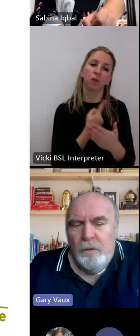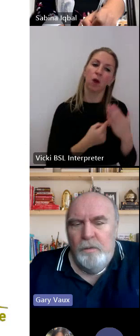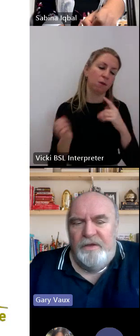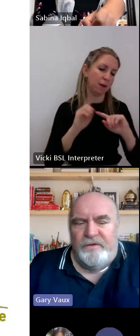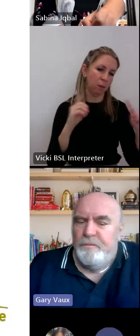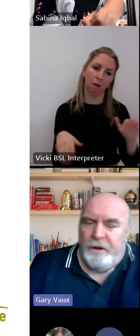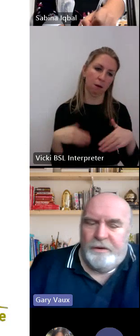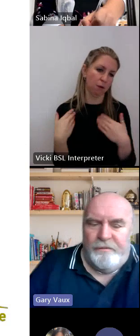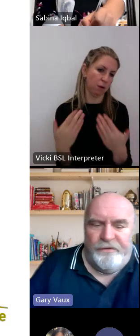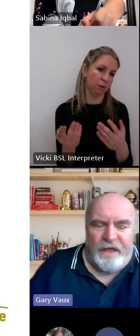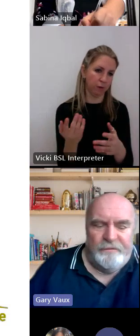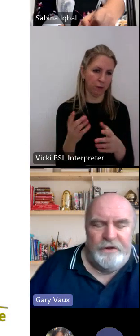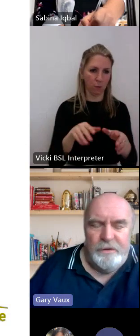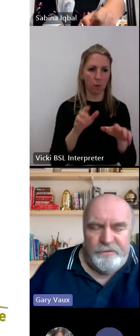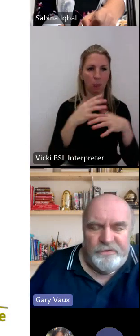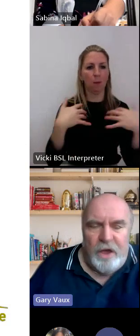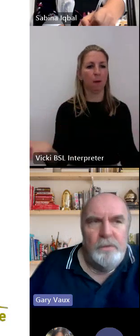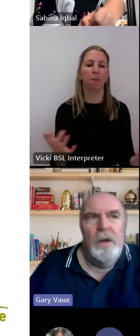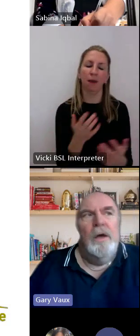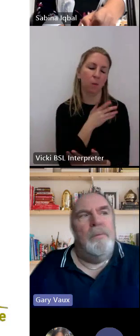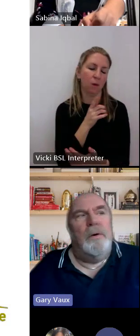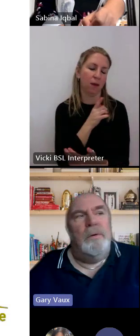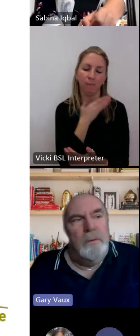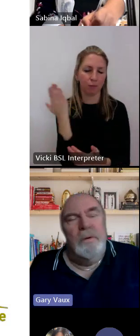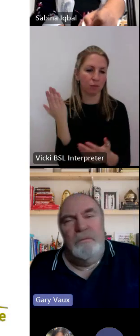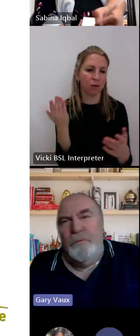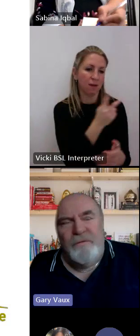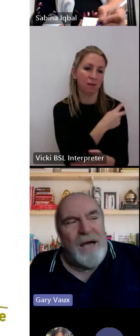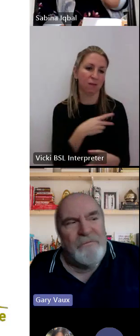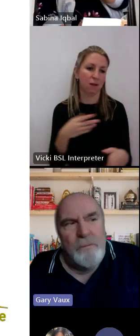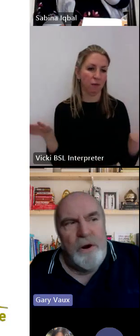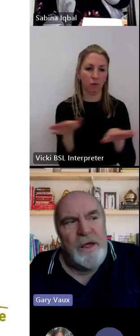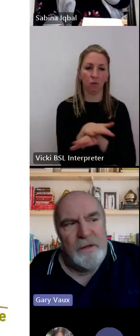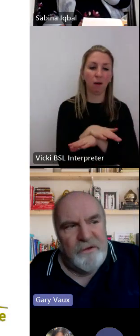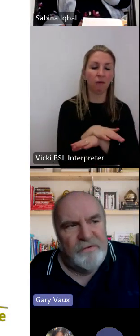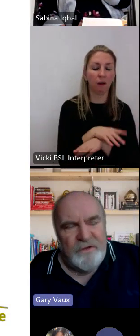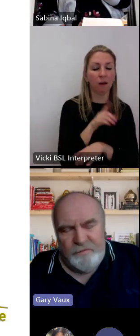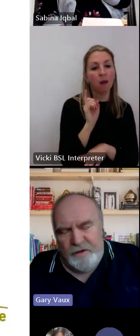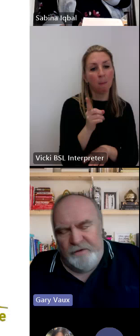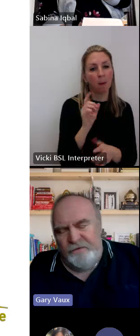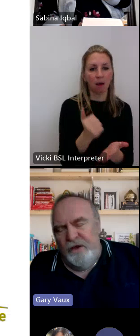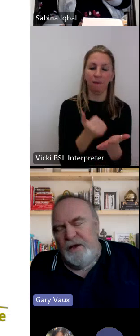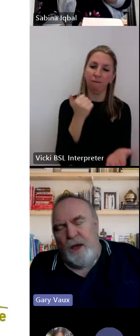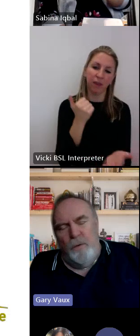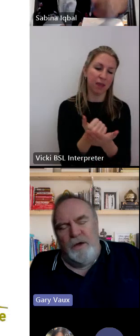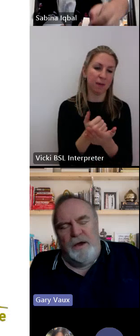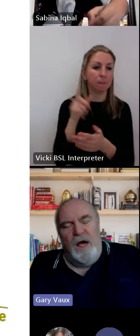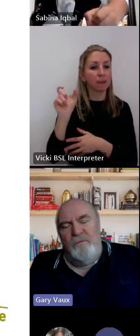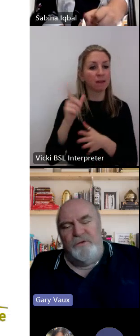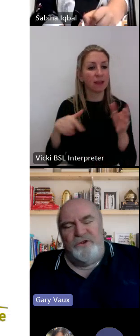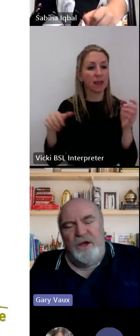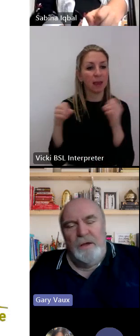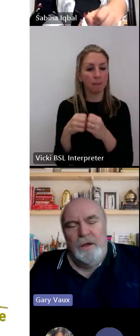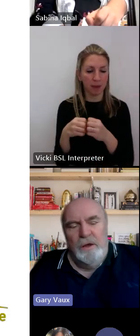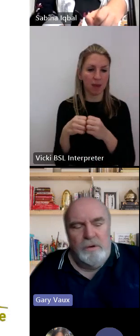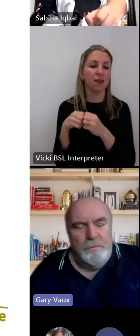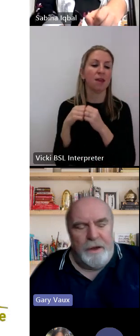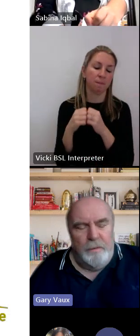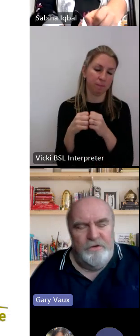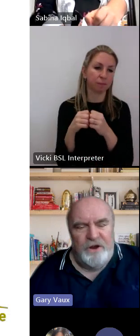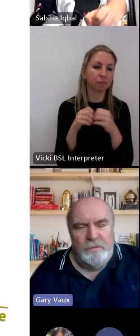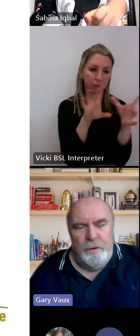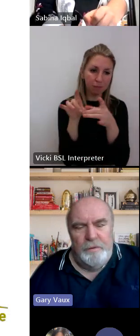public. We simply don't have the staff to do so, but we have a brilliant citizen advice network in Hertfordshire